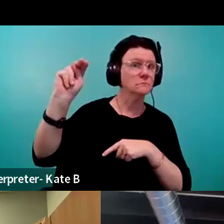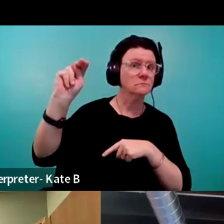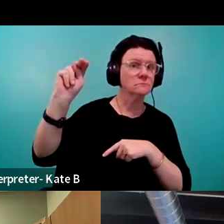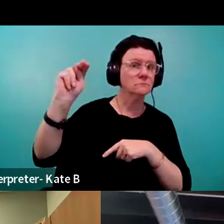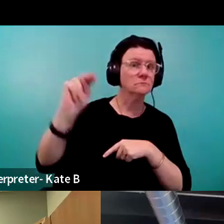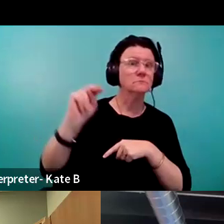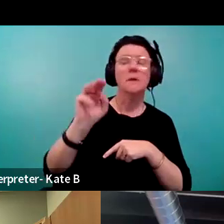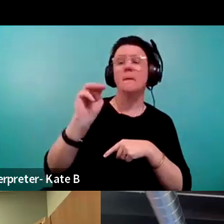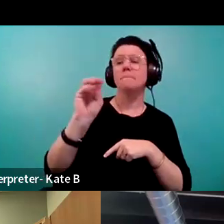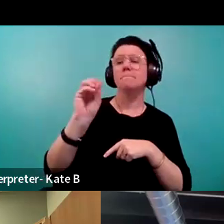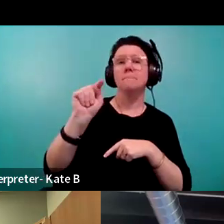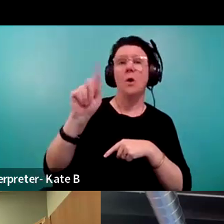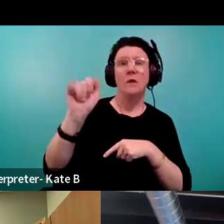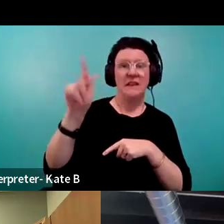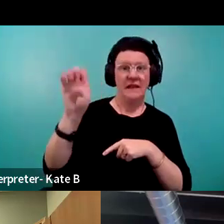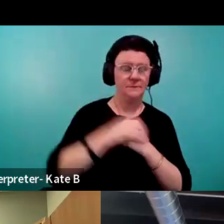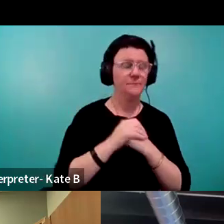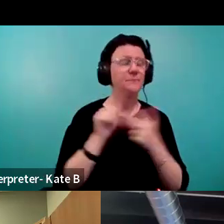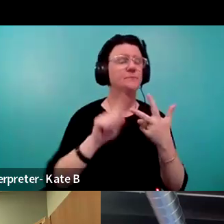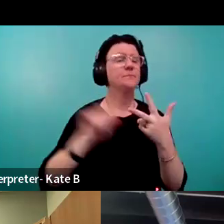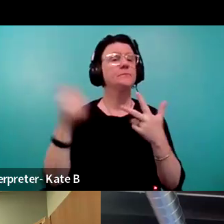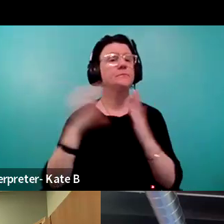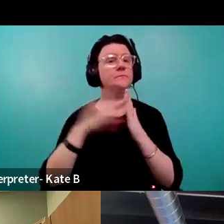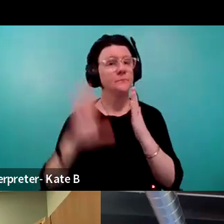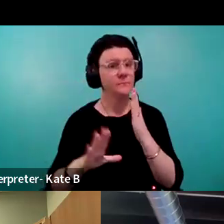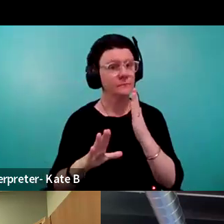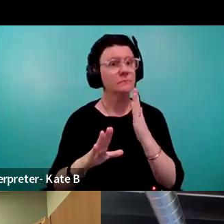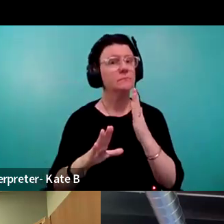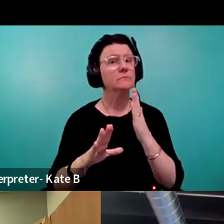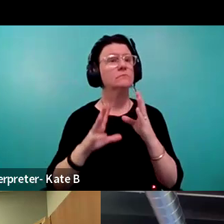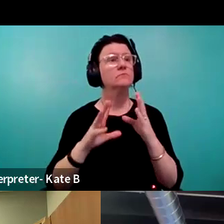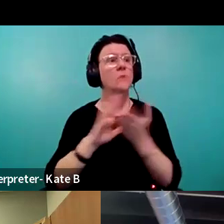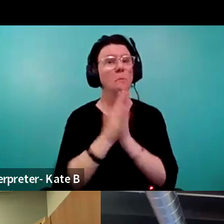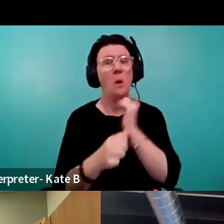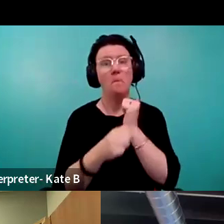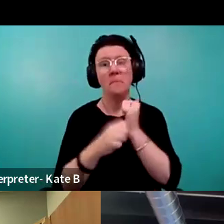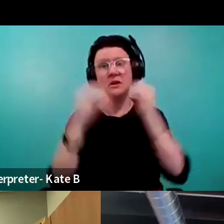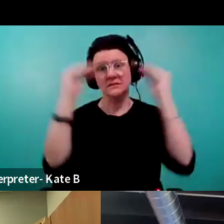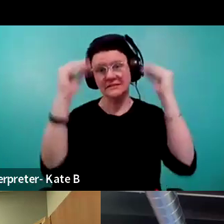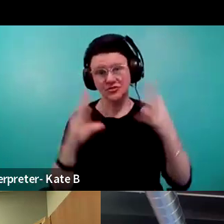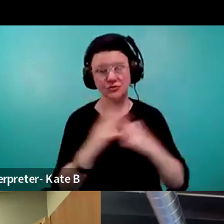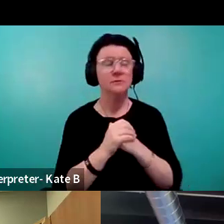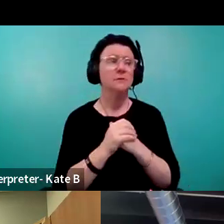Mountain Lake. We have other students who have been paraeducators as well.